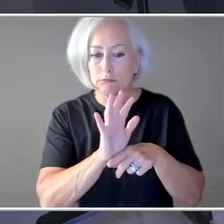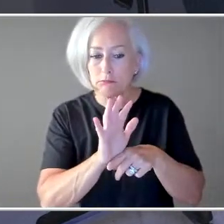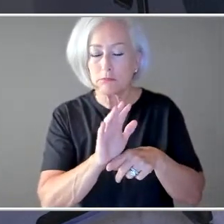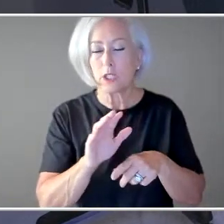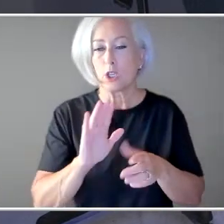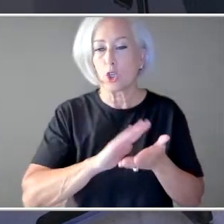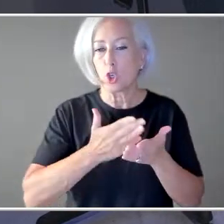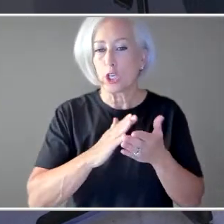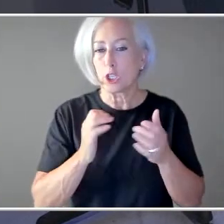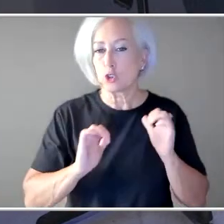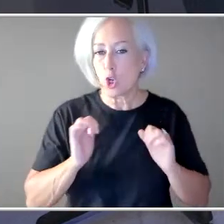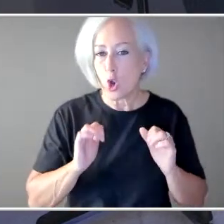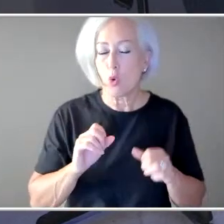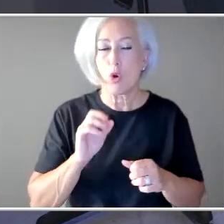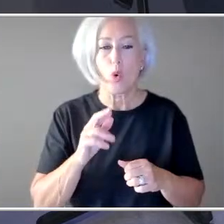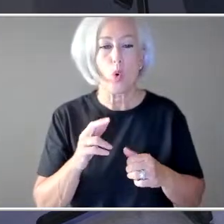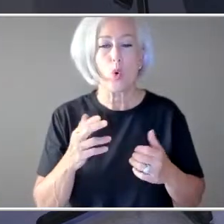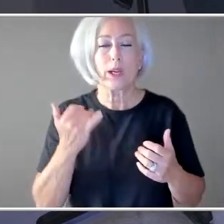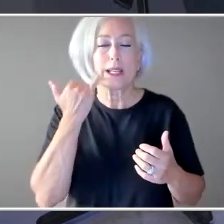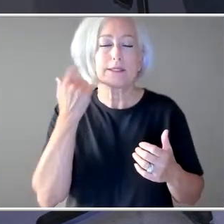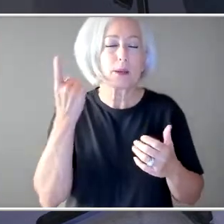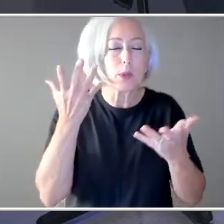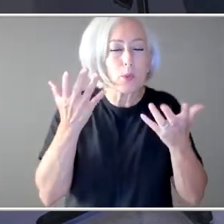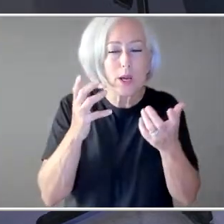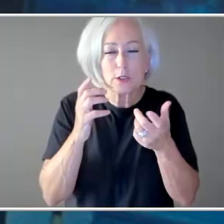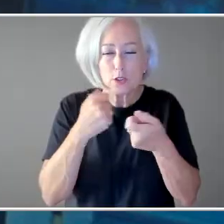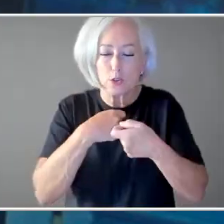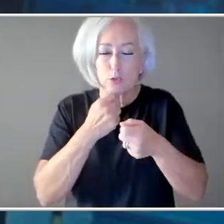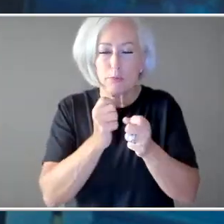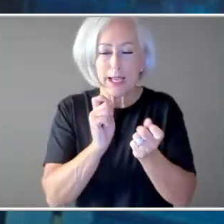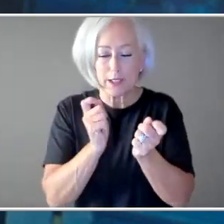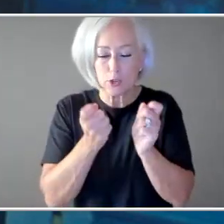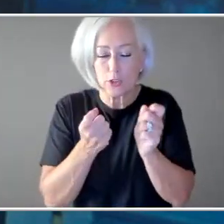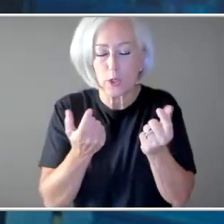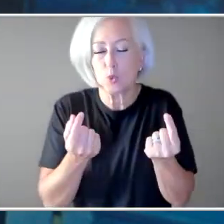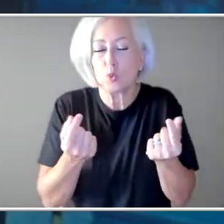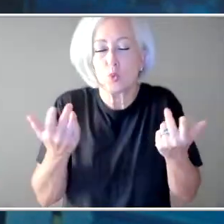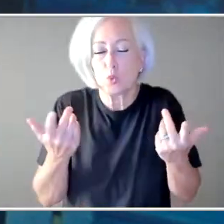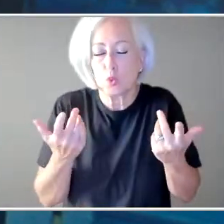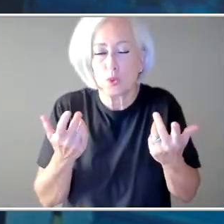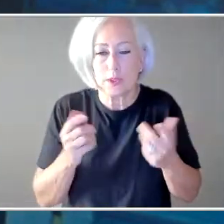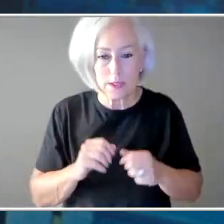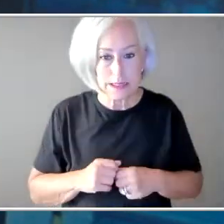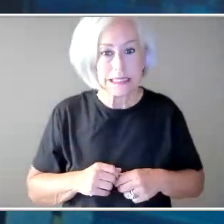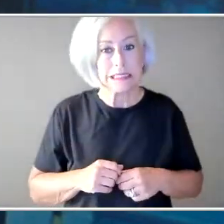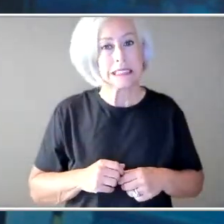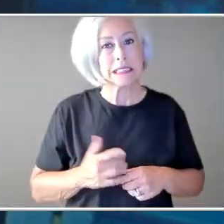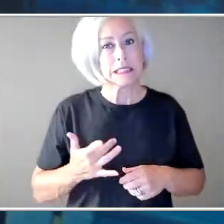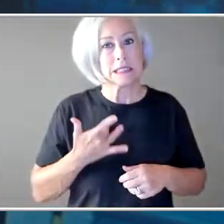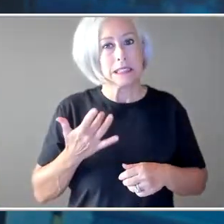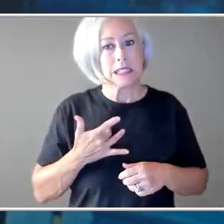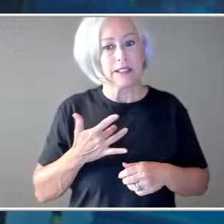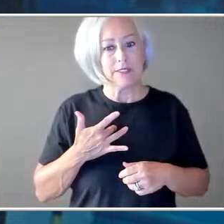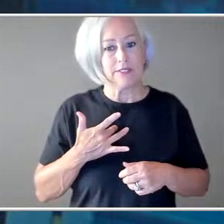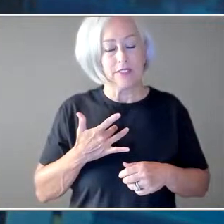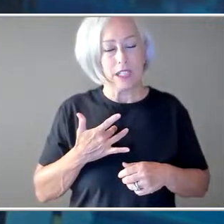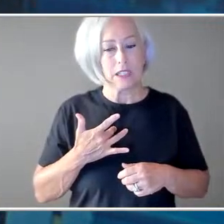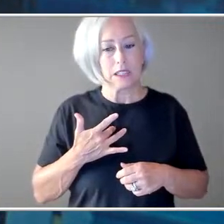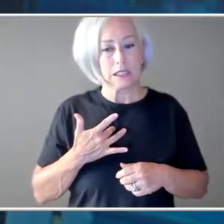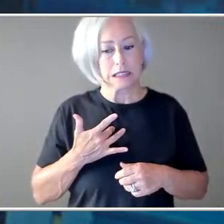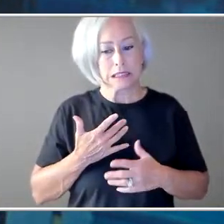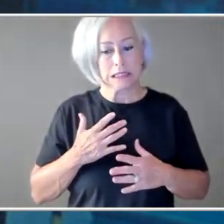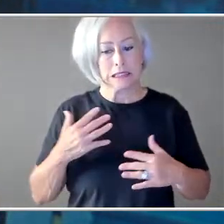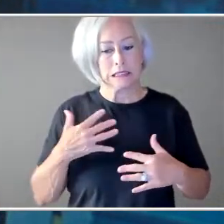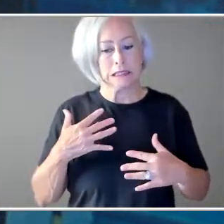they're wanting to make some slight changes? You know, I think it is intimidating for people, and I think sometimes those